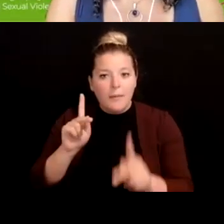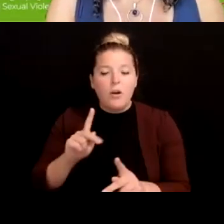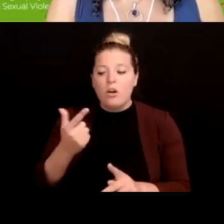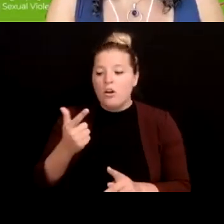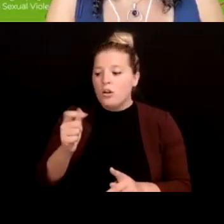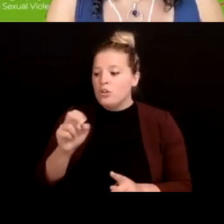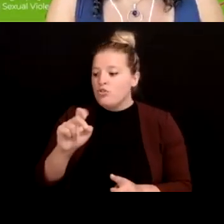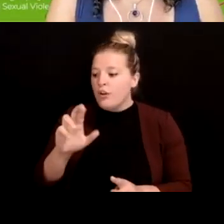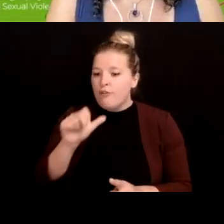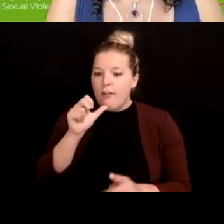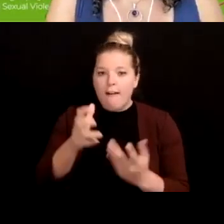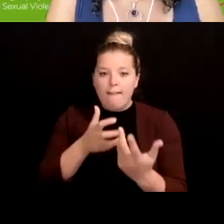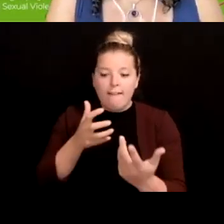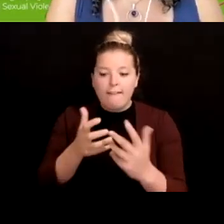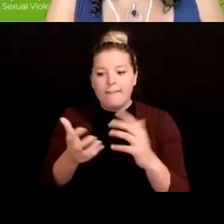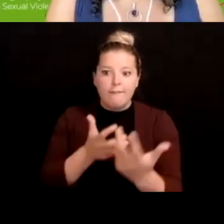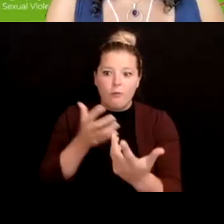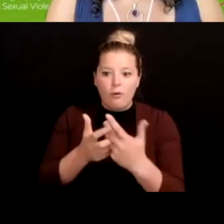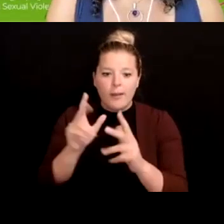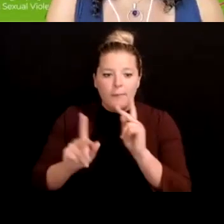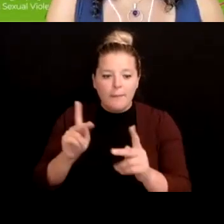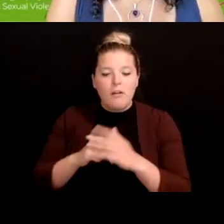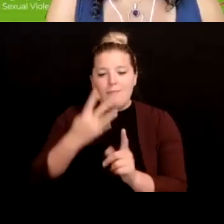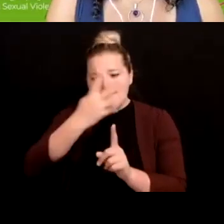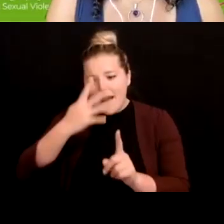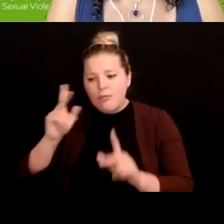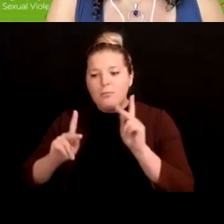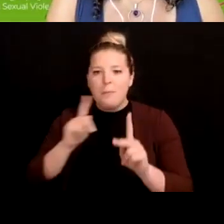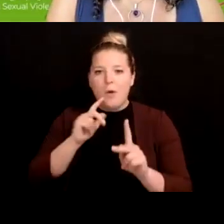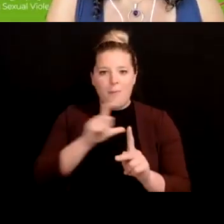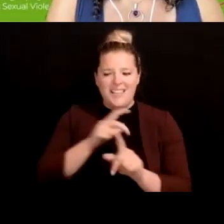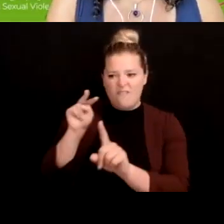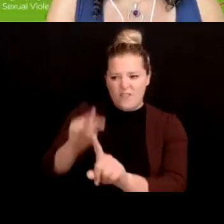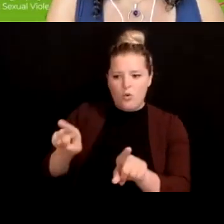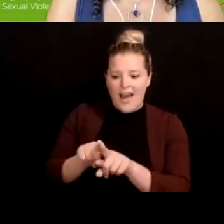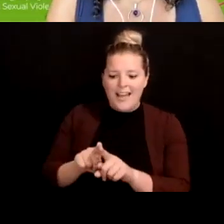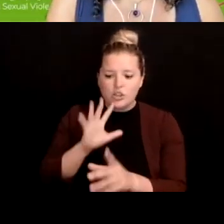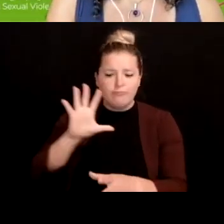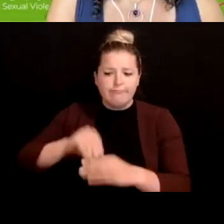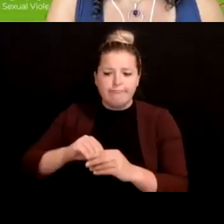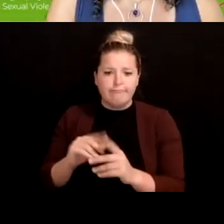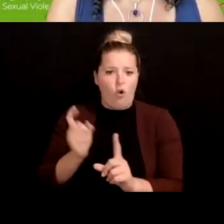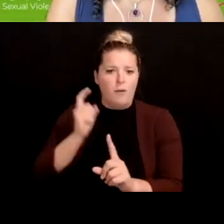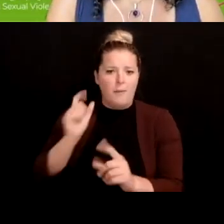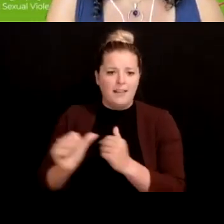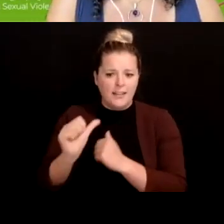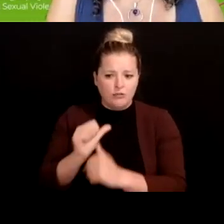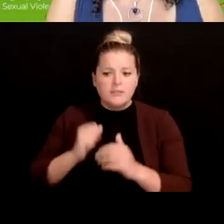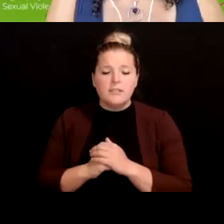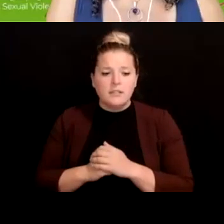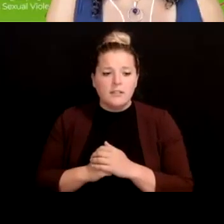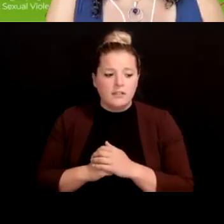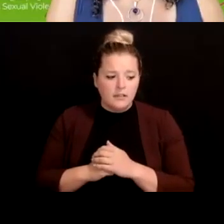queer, trans folks, and migrants, that means our experiences are being policed and presence are being policed every day.